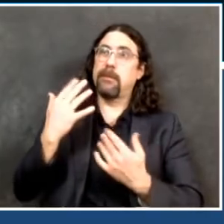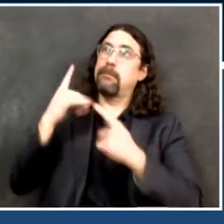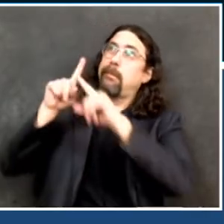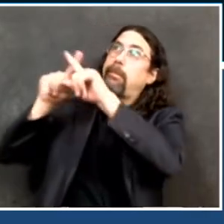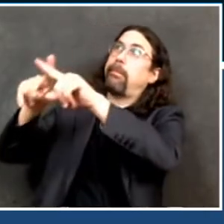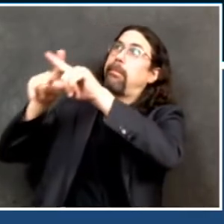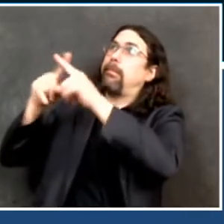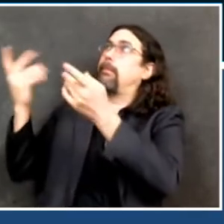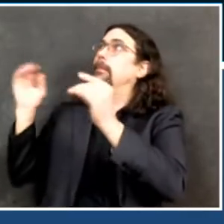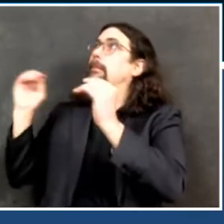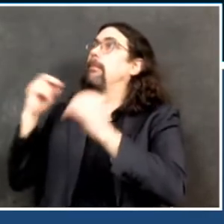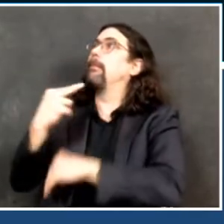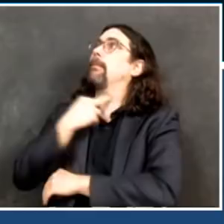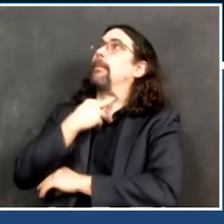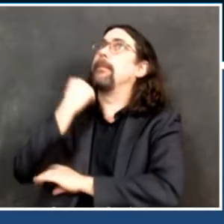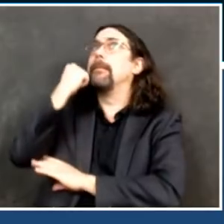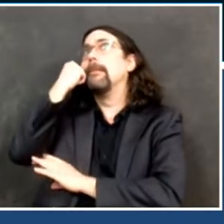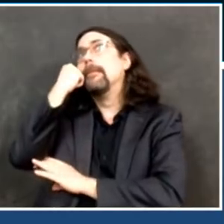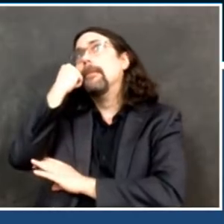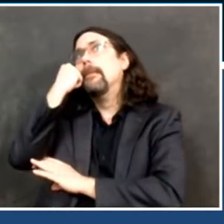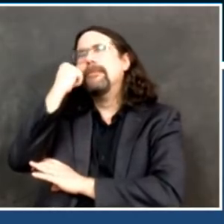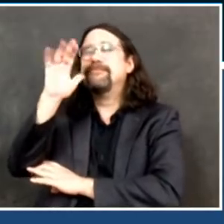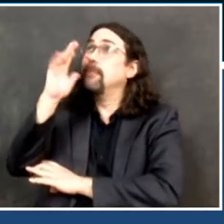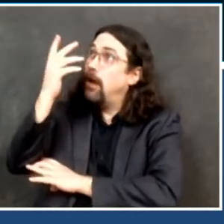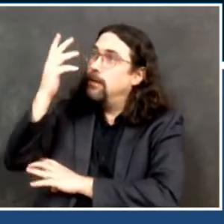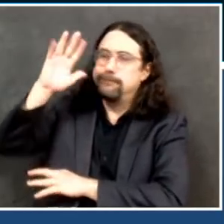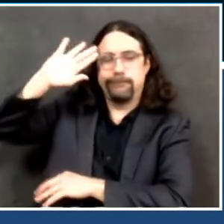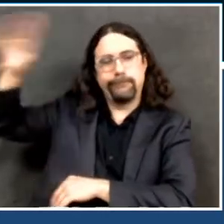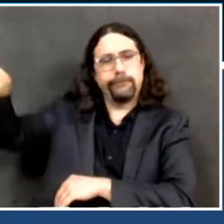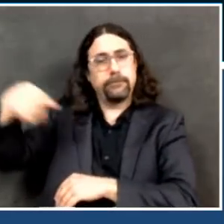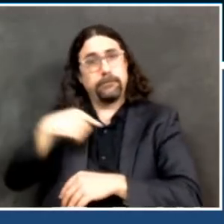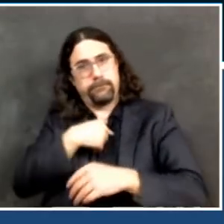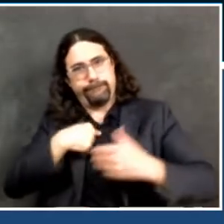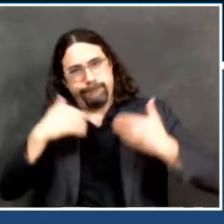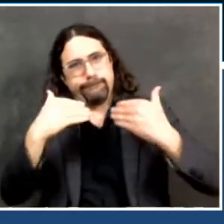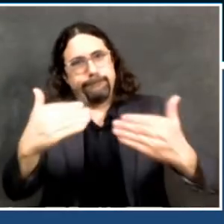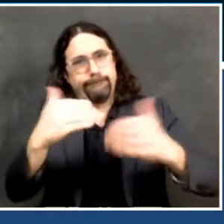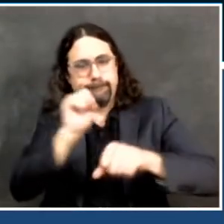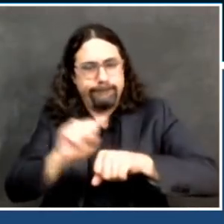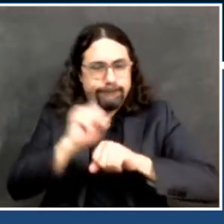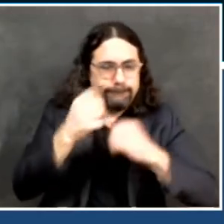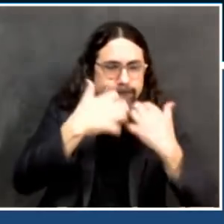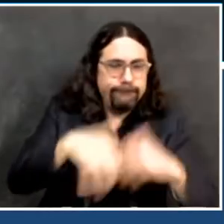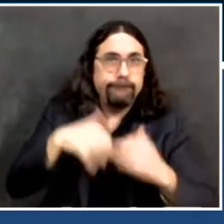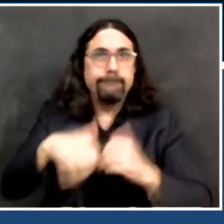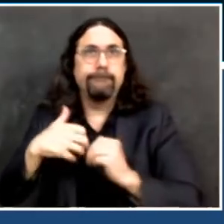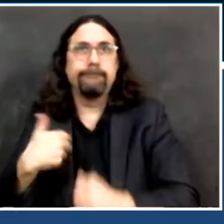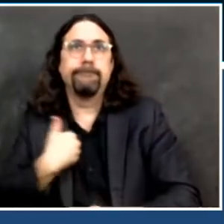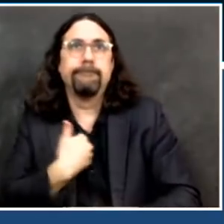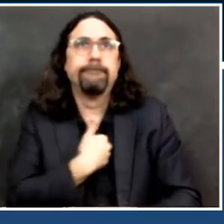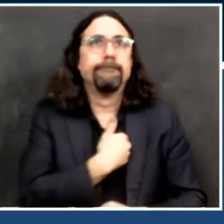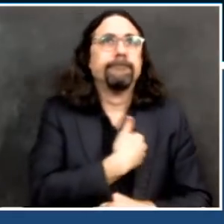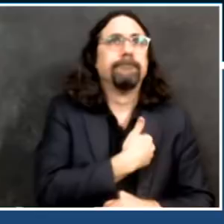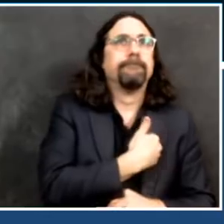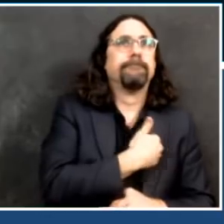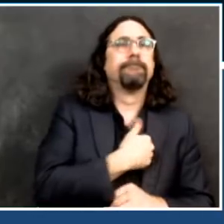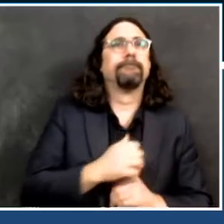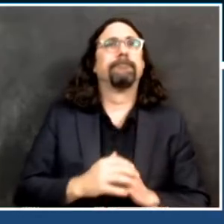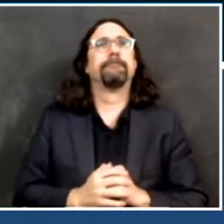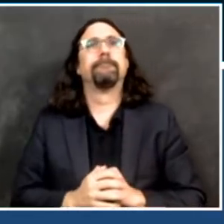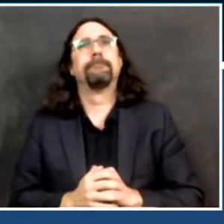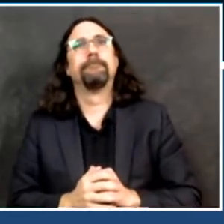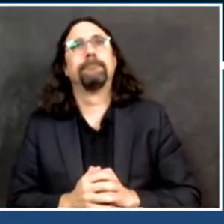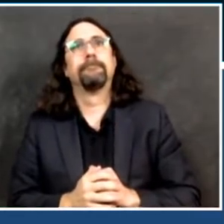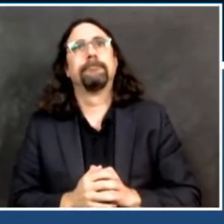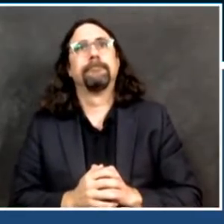food, so we're going to create an unprecedented response. Today, I'm announcing a $170 million